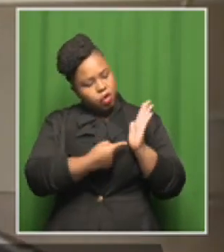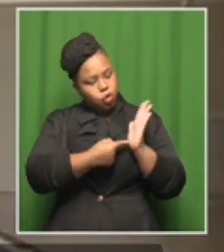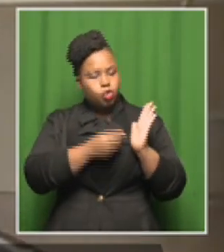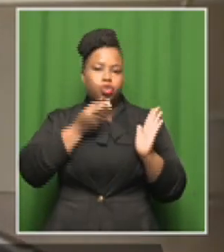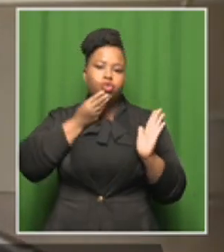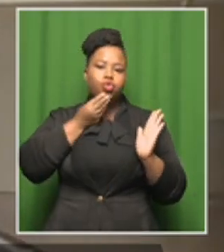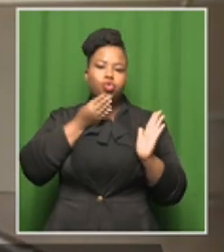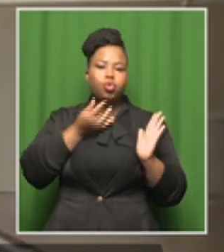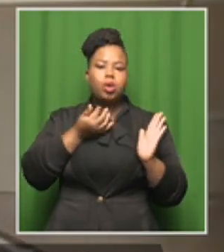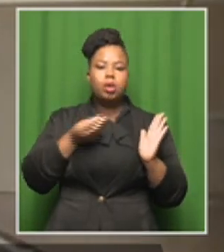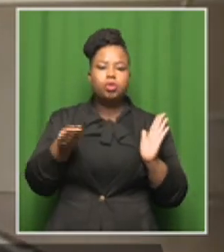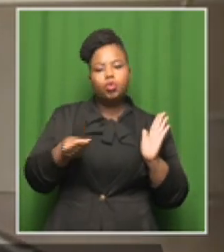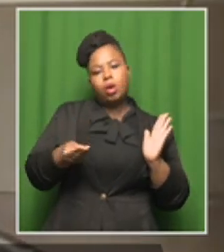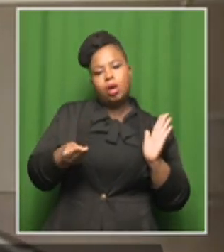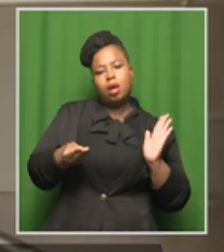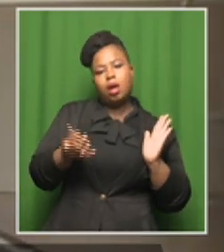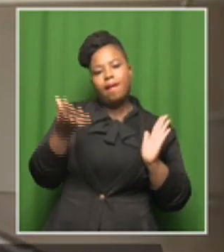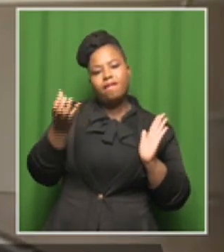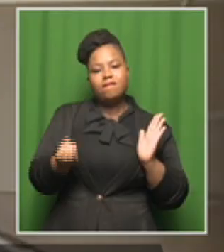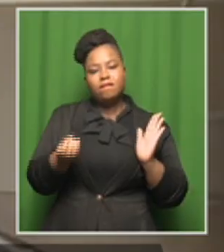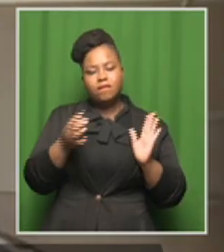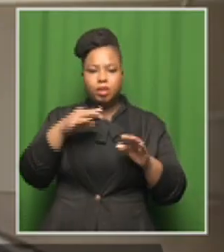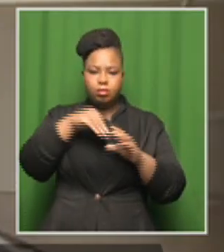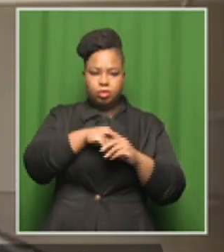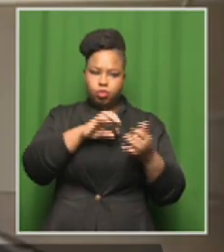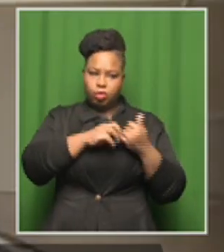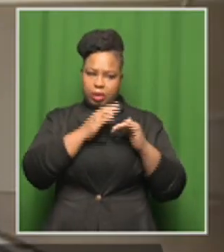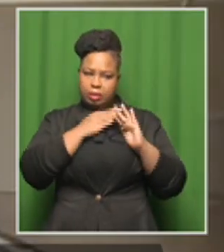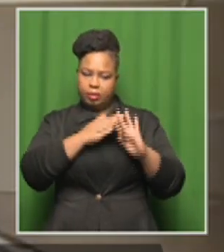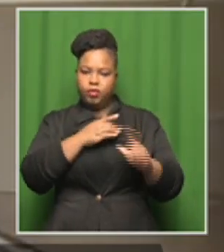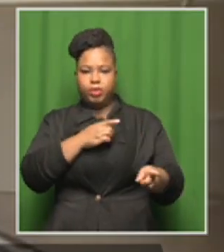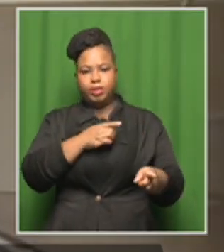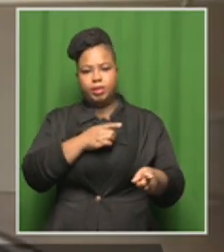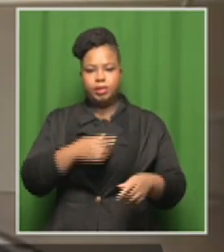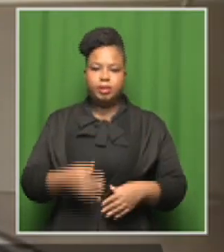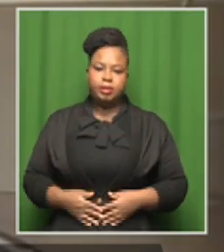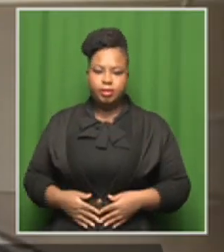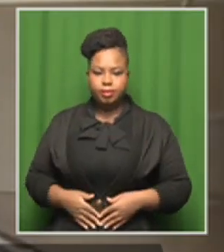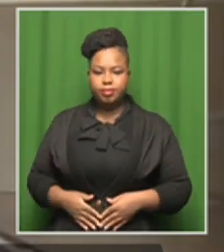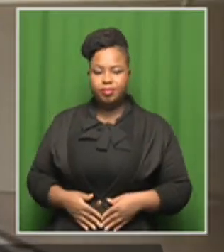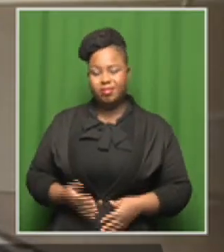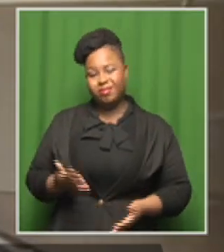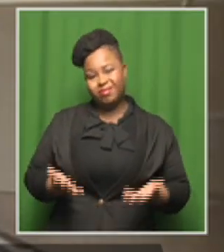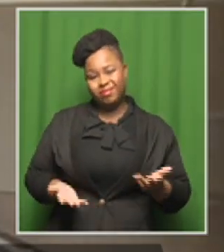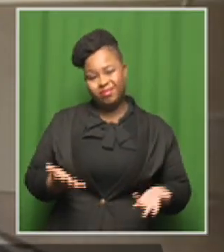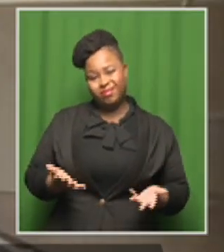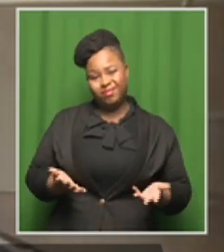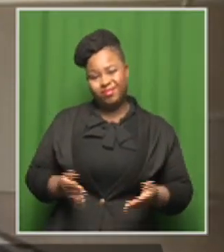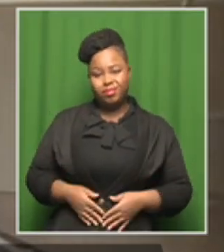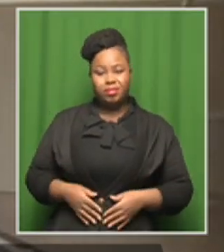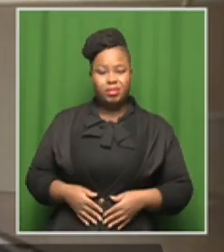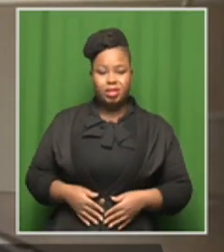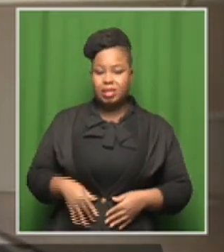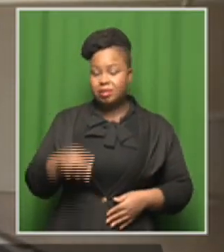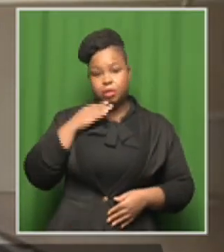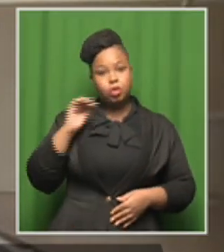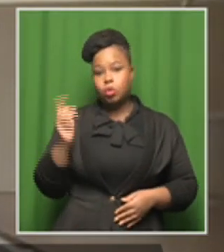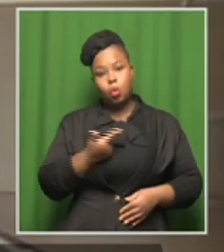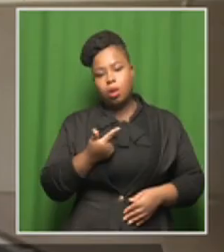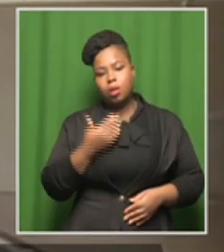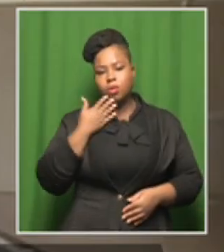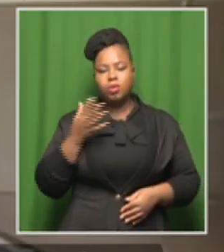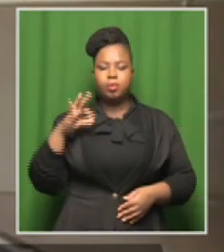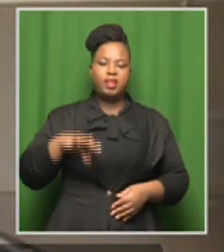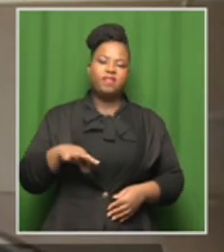products that are high in sugar content and be able to avoid them. So it might not be everyone who's benefiting from